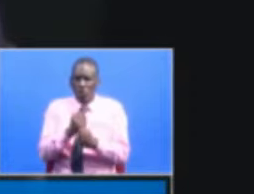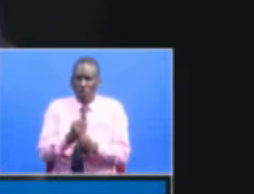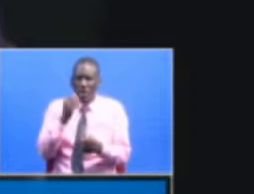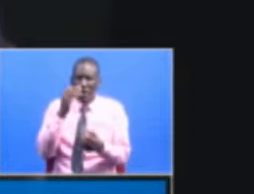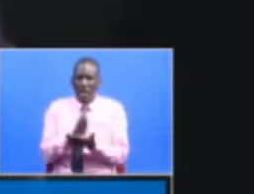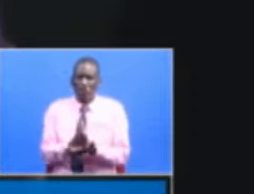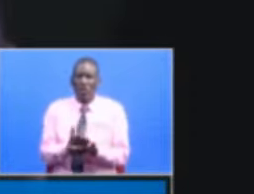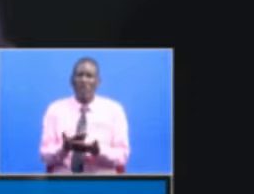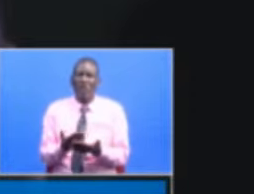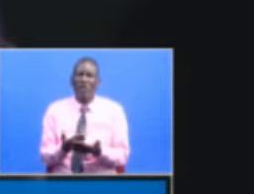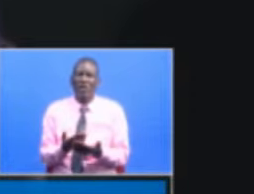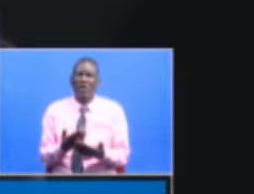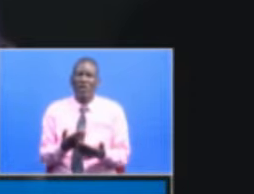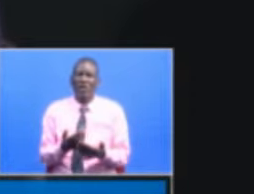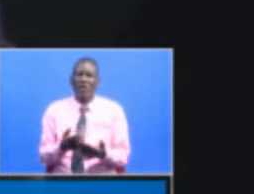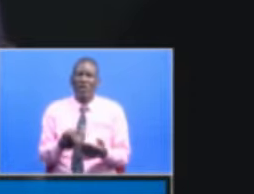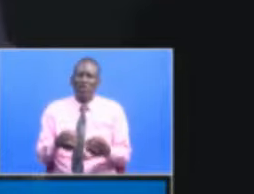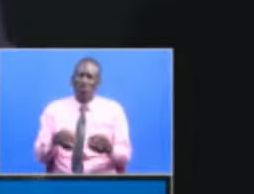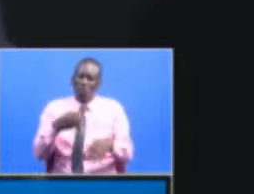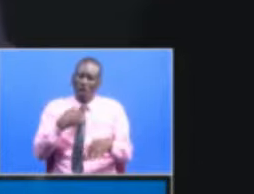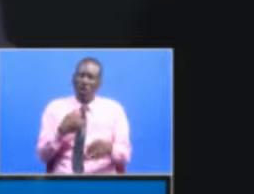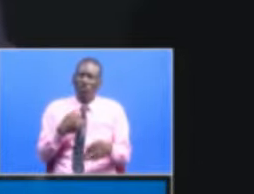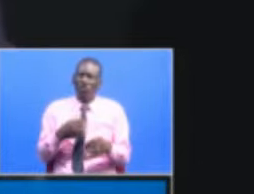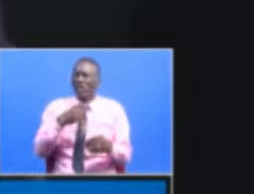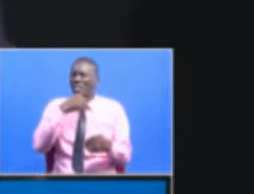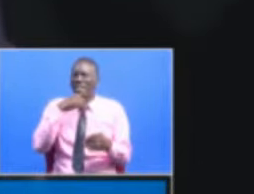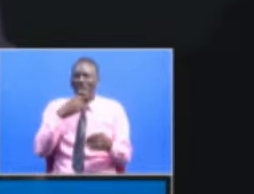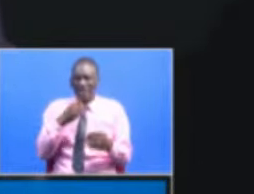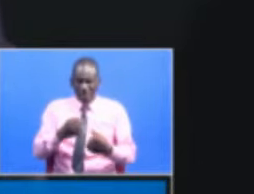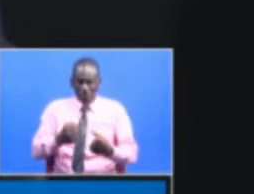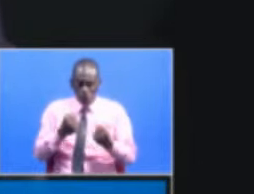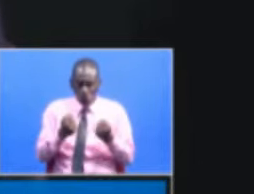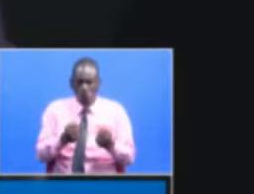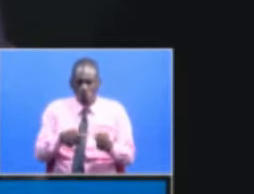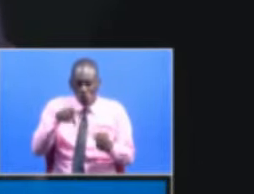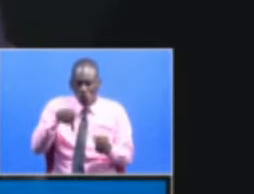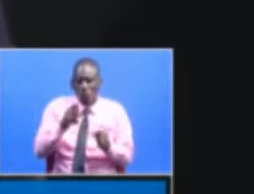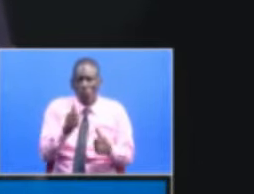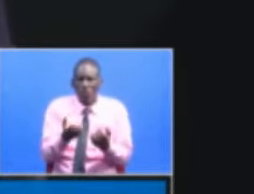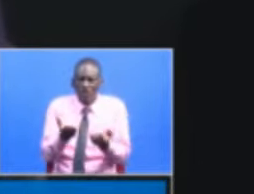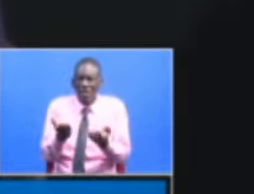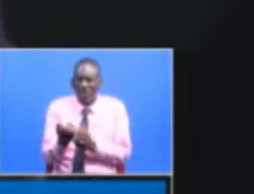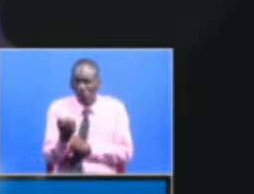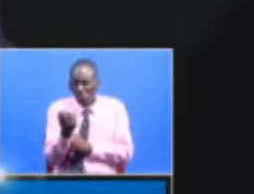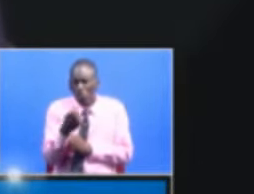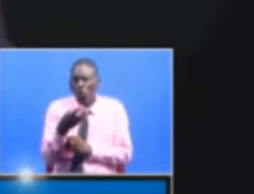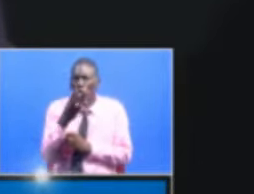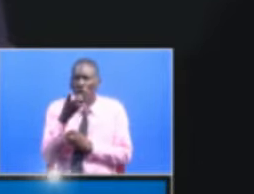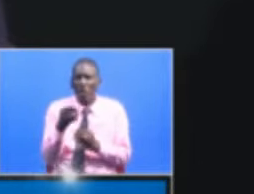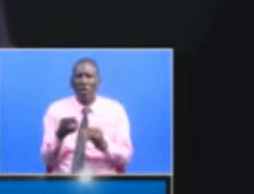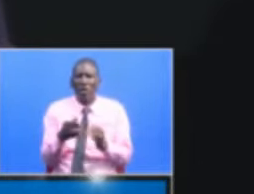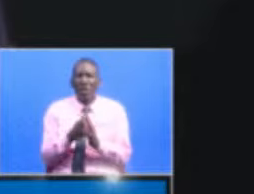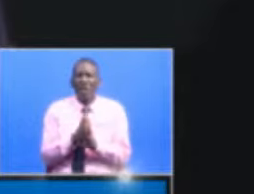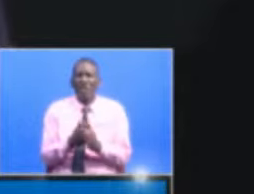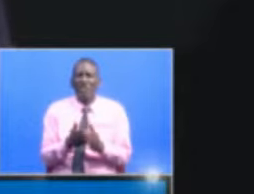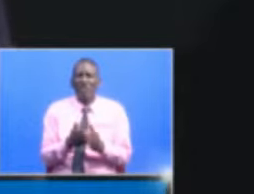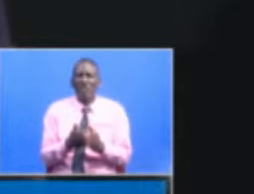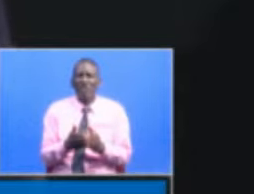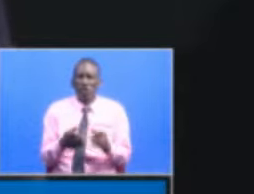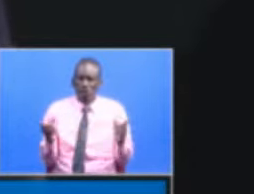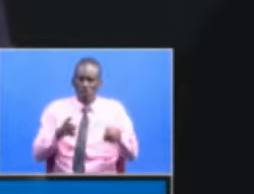one drought-resistant crops, mm-hmm. which can actually require very little water, very little nutrient to come up, mm.